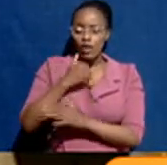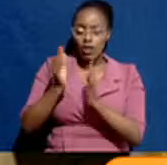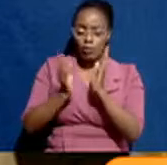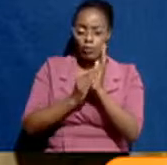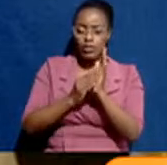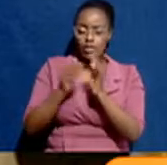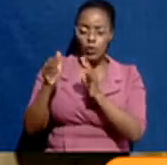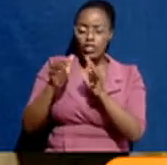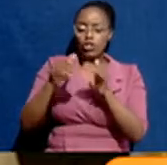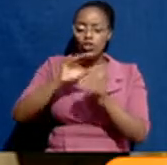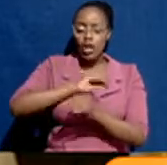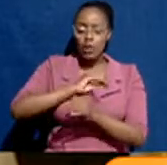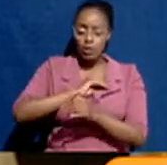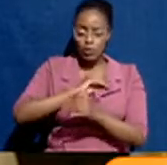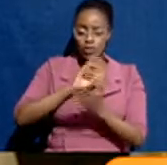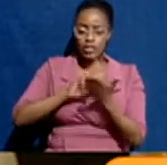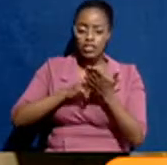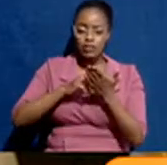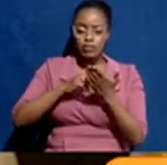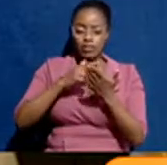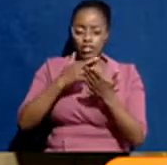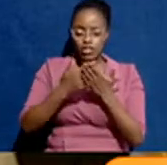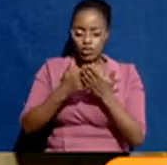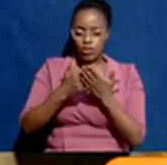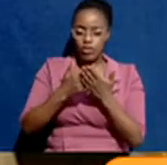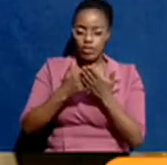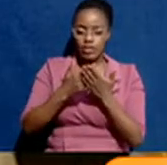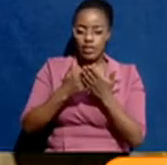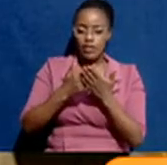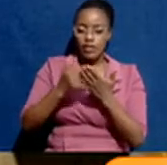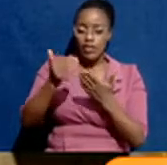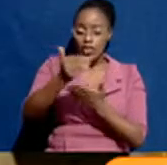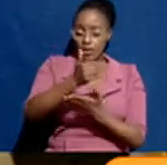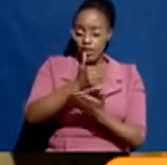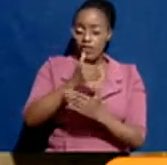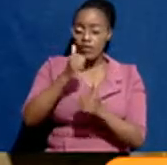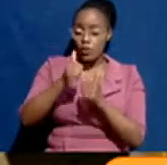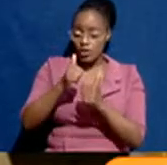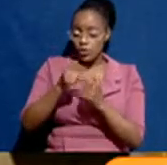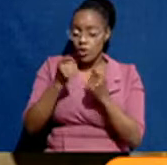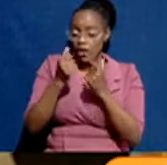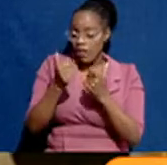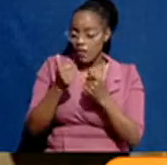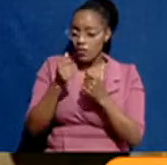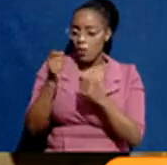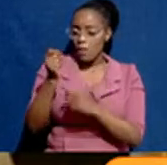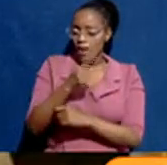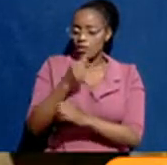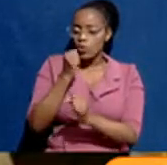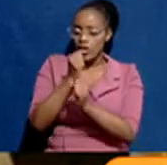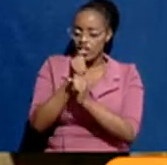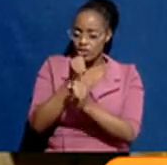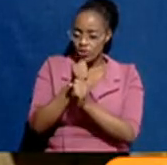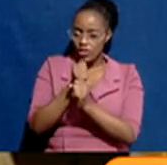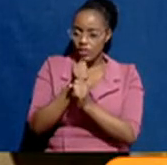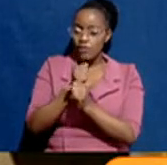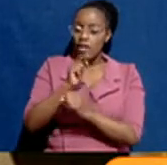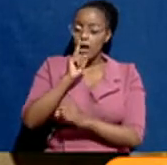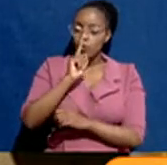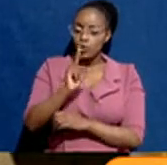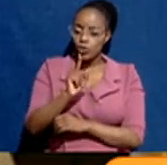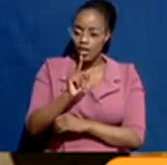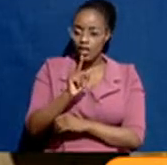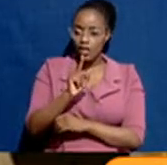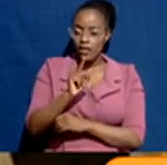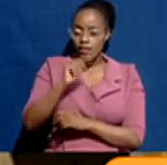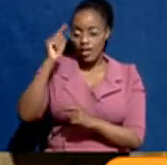mechanism on our own source revenue. And already these few months, we are doing it. I'm very sure